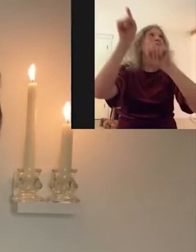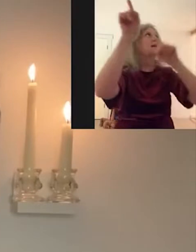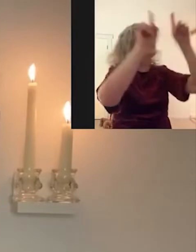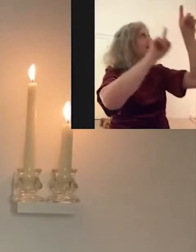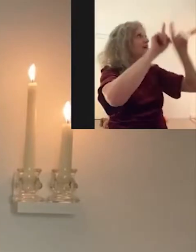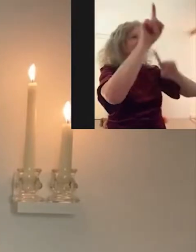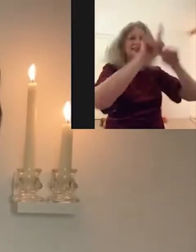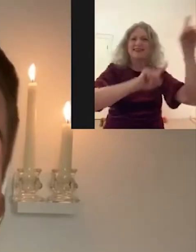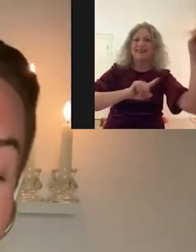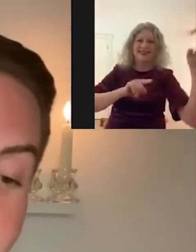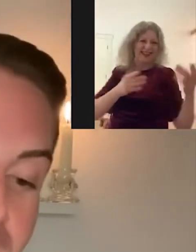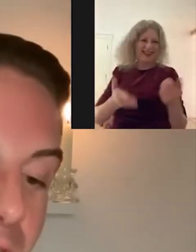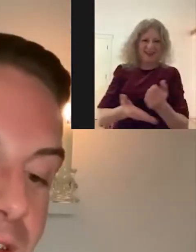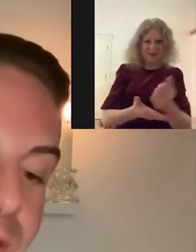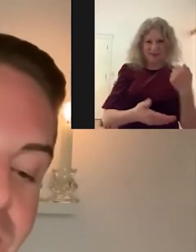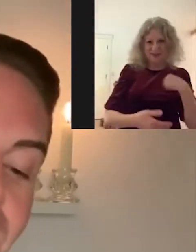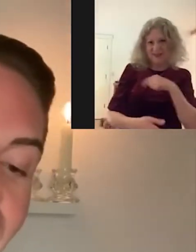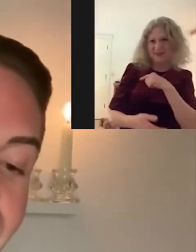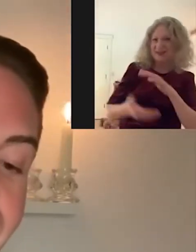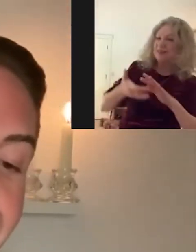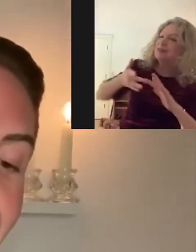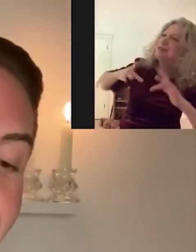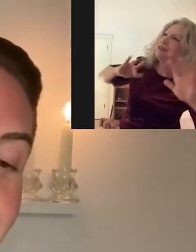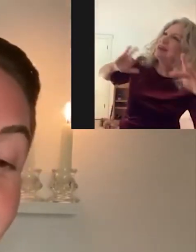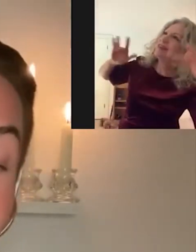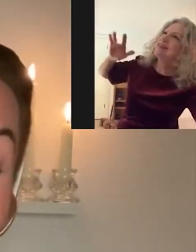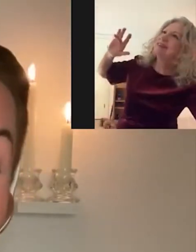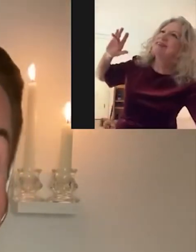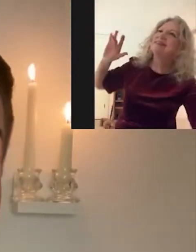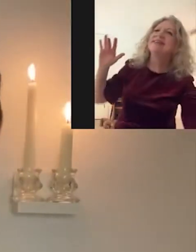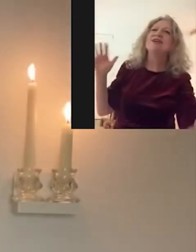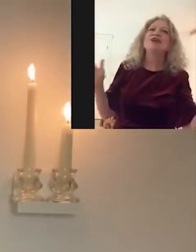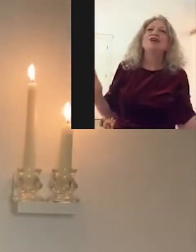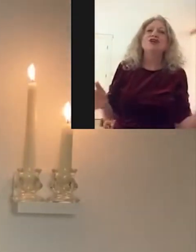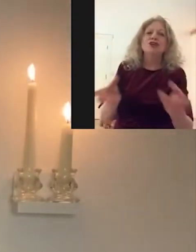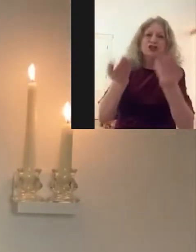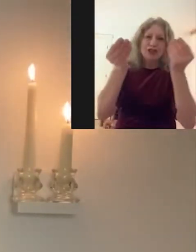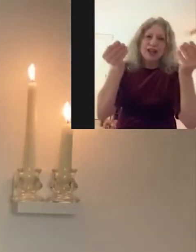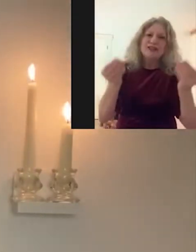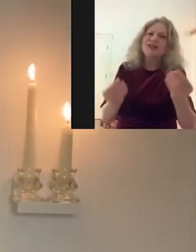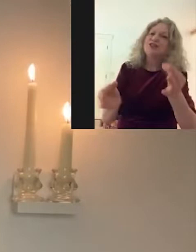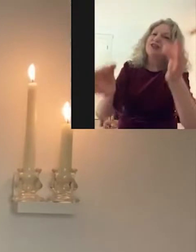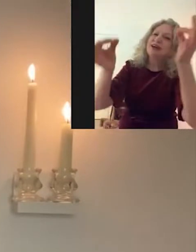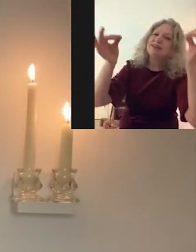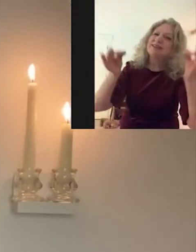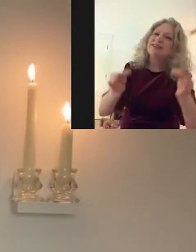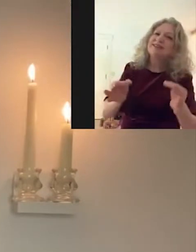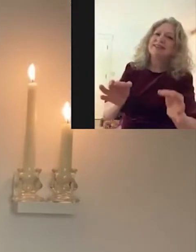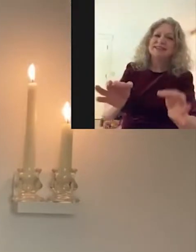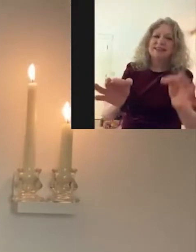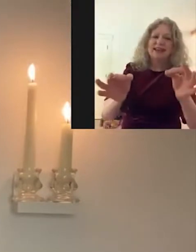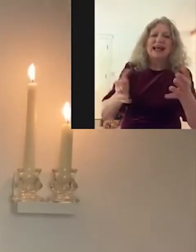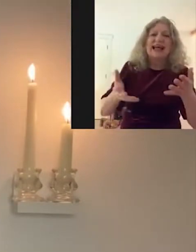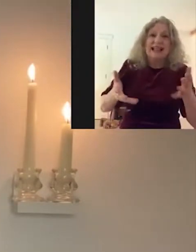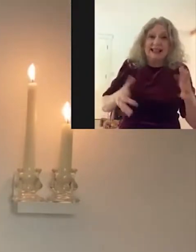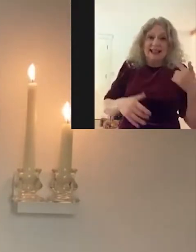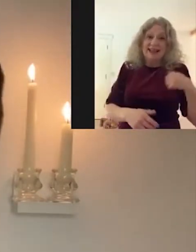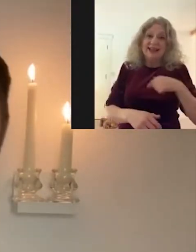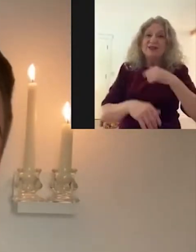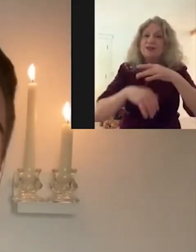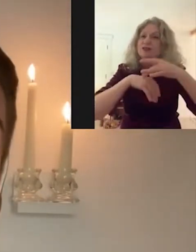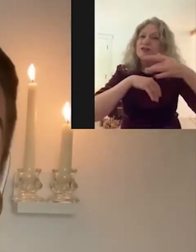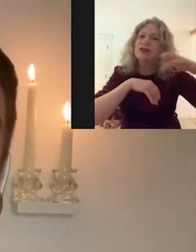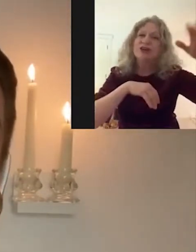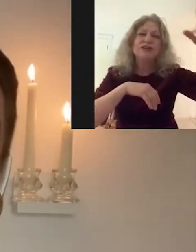us shine with gentle justice, let us each reflect your light.